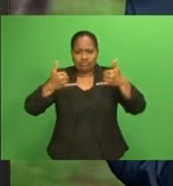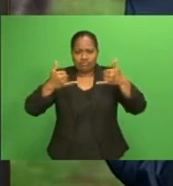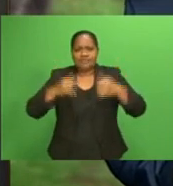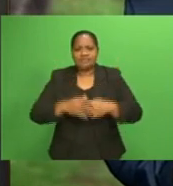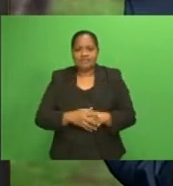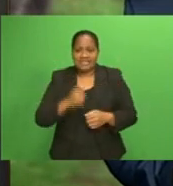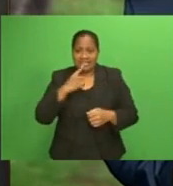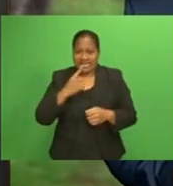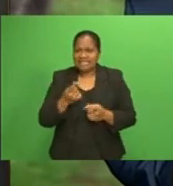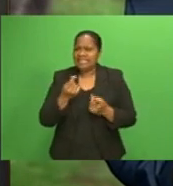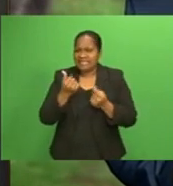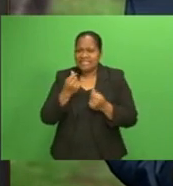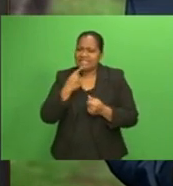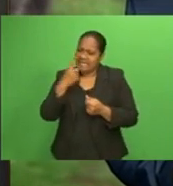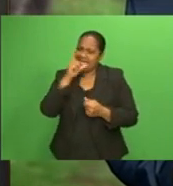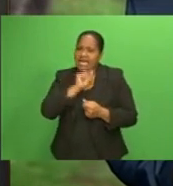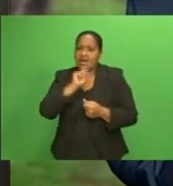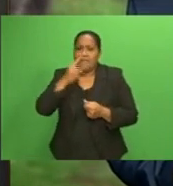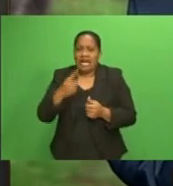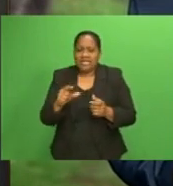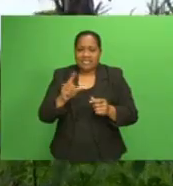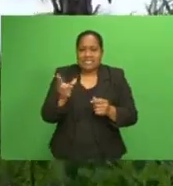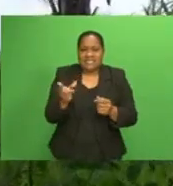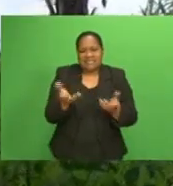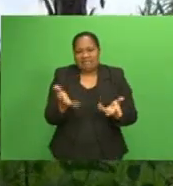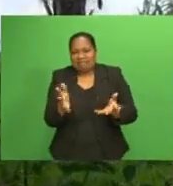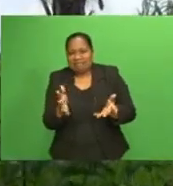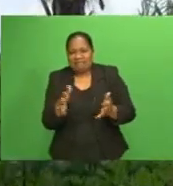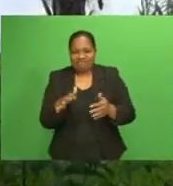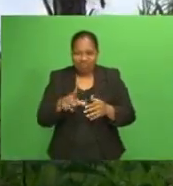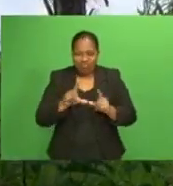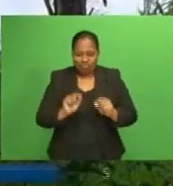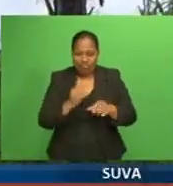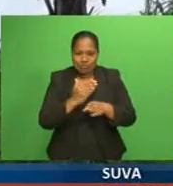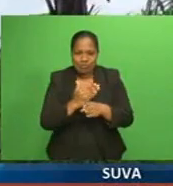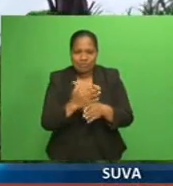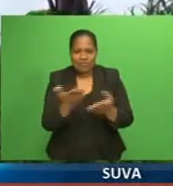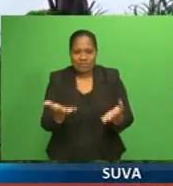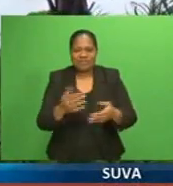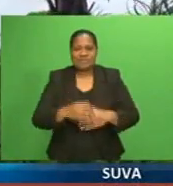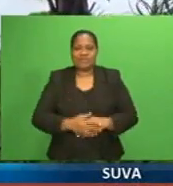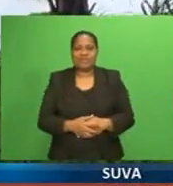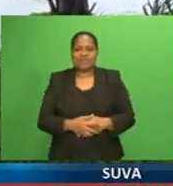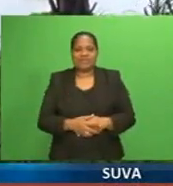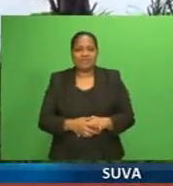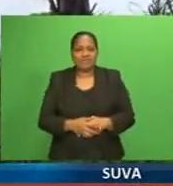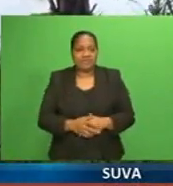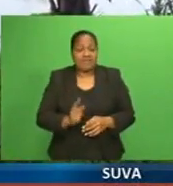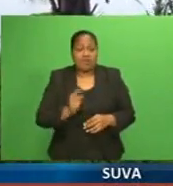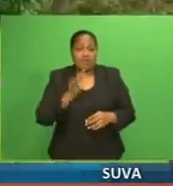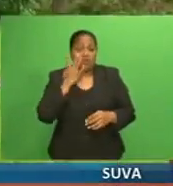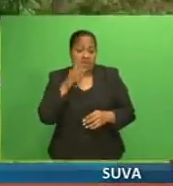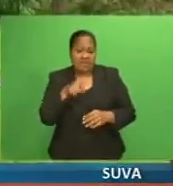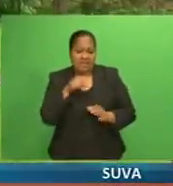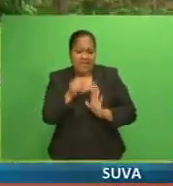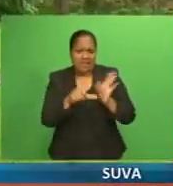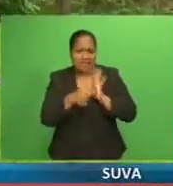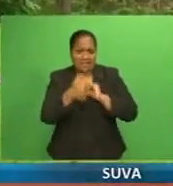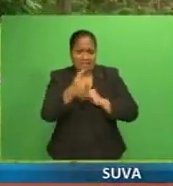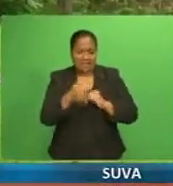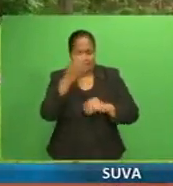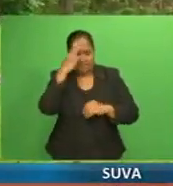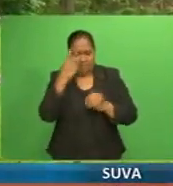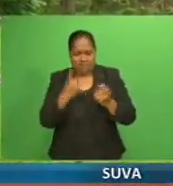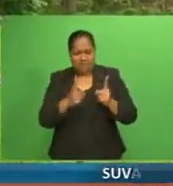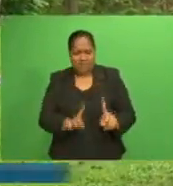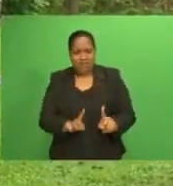done. Caroline Tavi with more. After Leveleve's mother passed when he was 6, rugby was a way